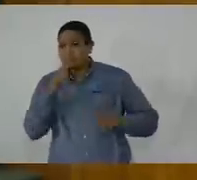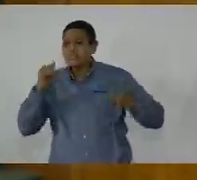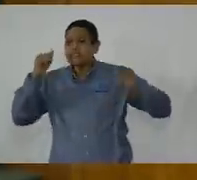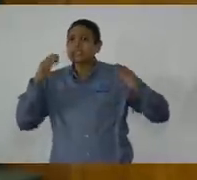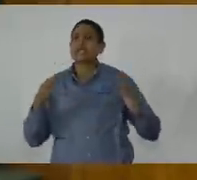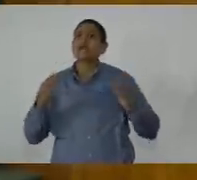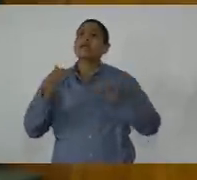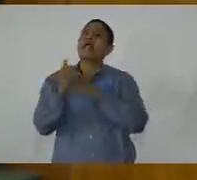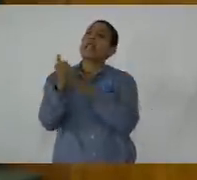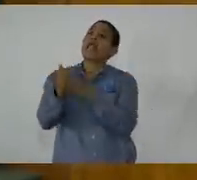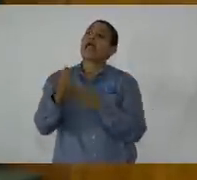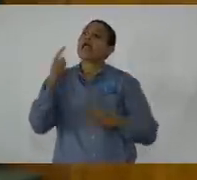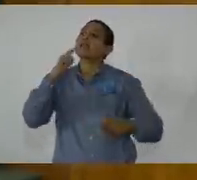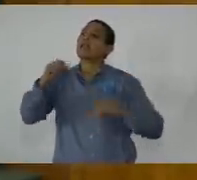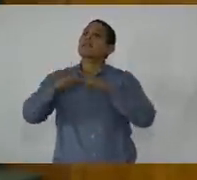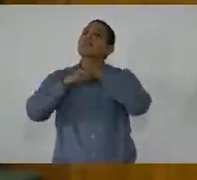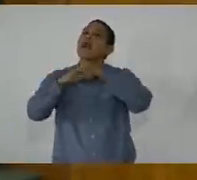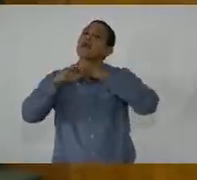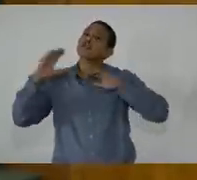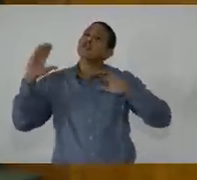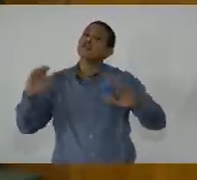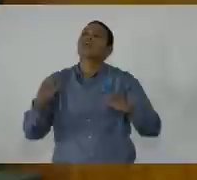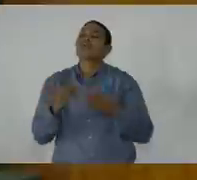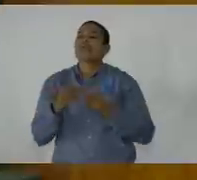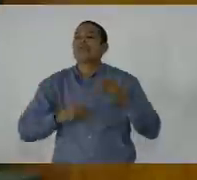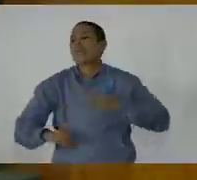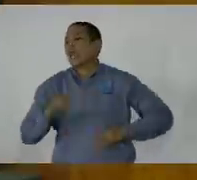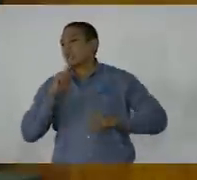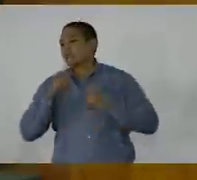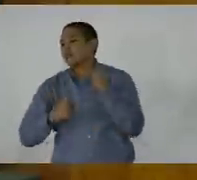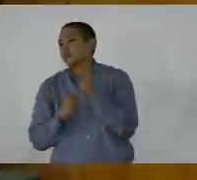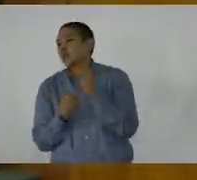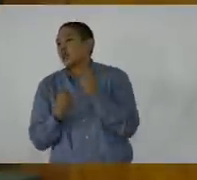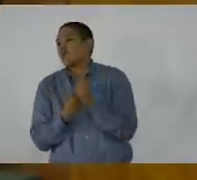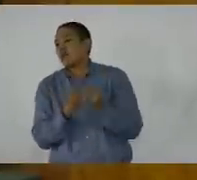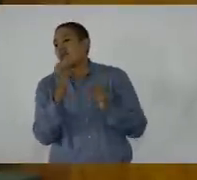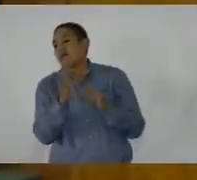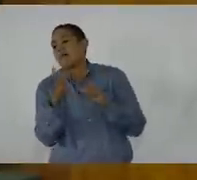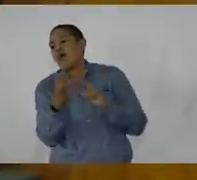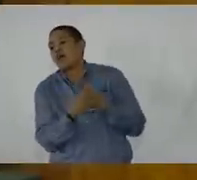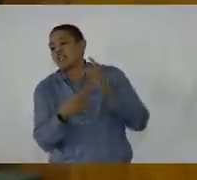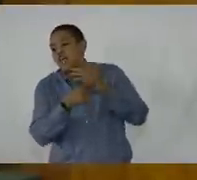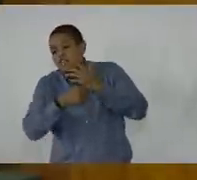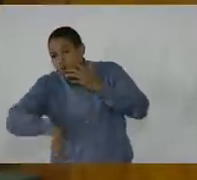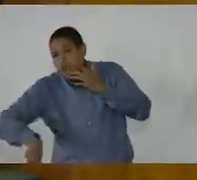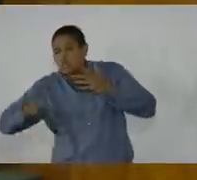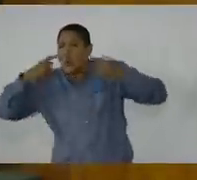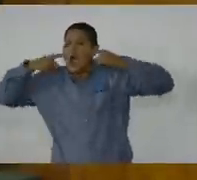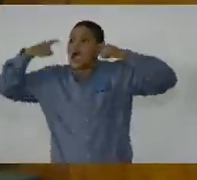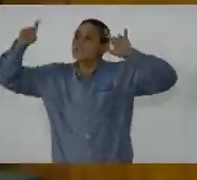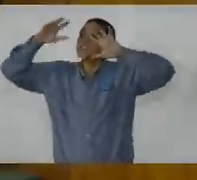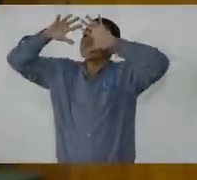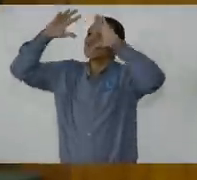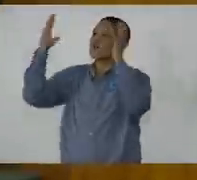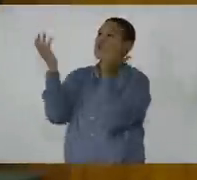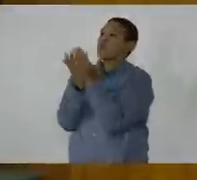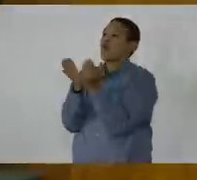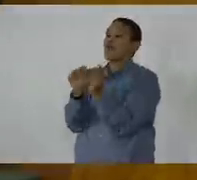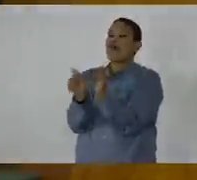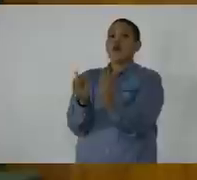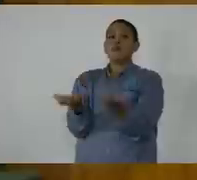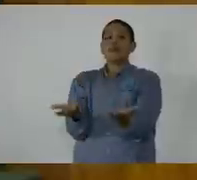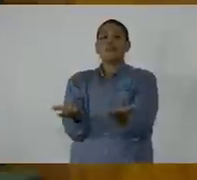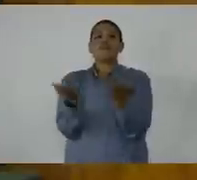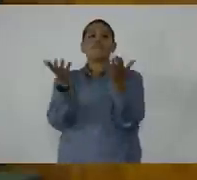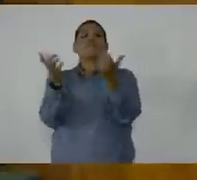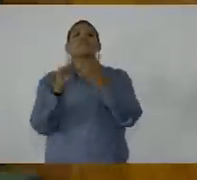standard-led, market-driven economy supported by a culture of quality to achieve global competitiveness